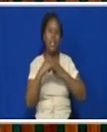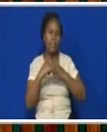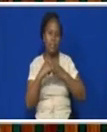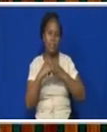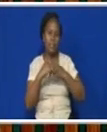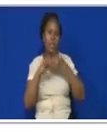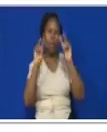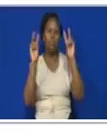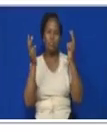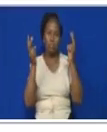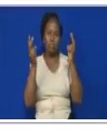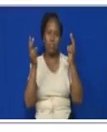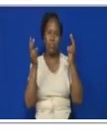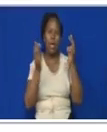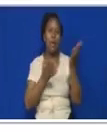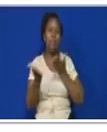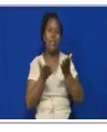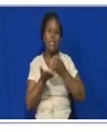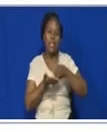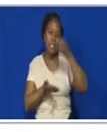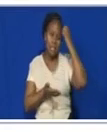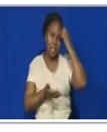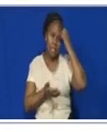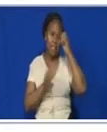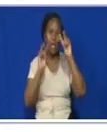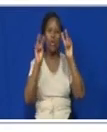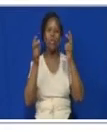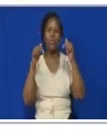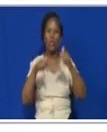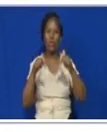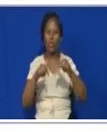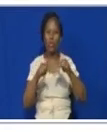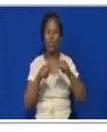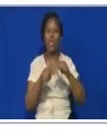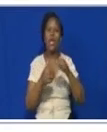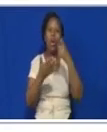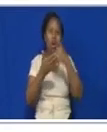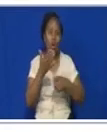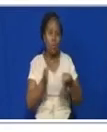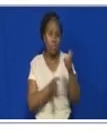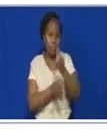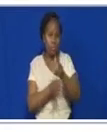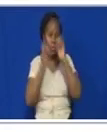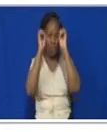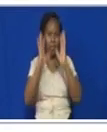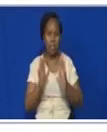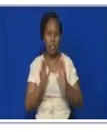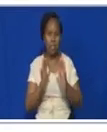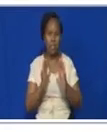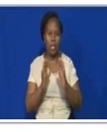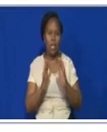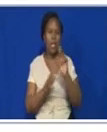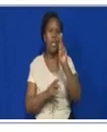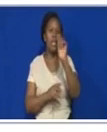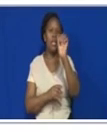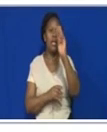Our subject is business studies and our topic is inflation. I am your teacher, Stephen